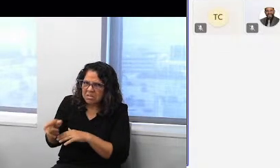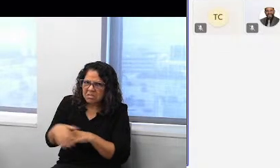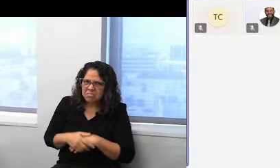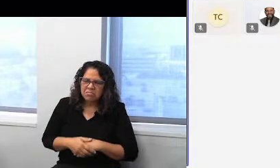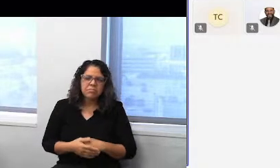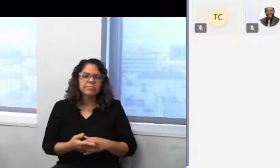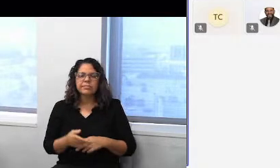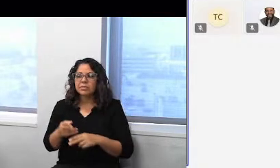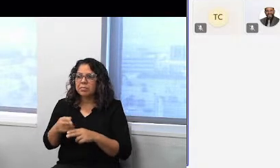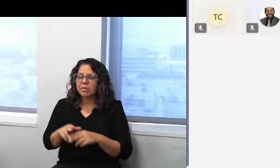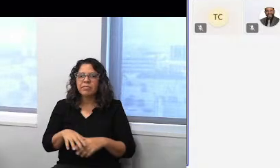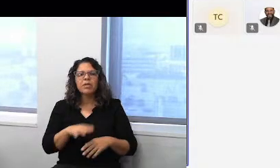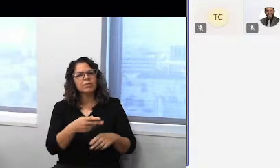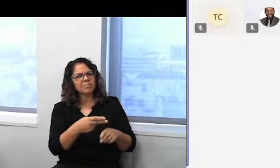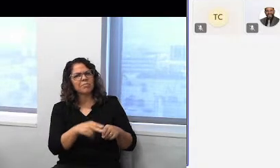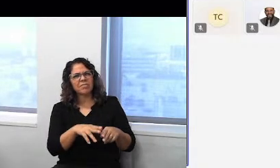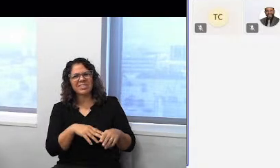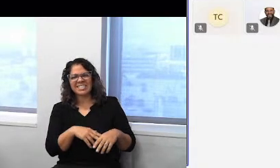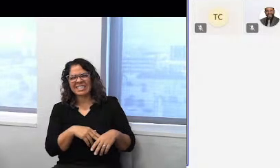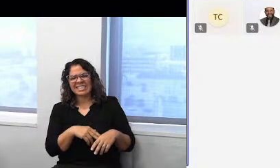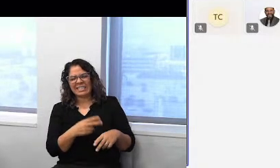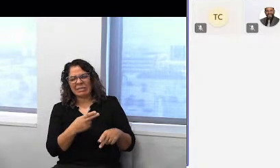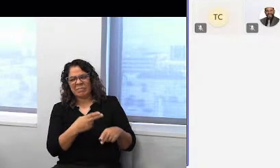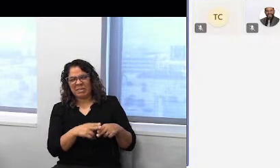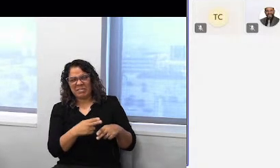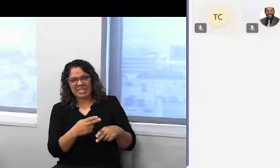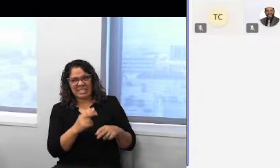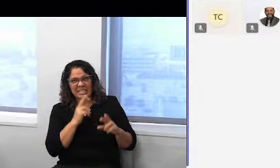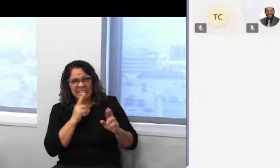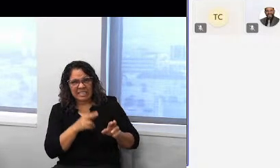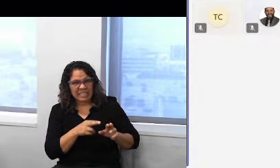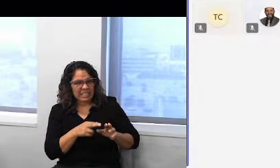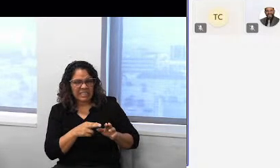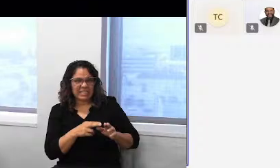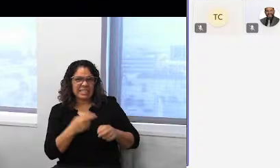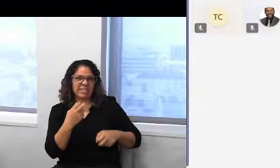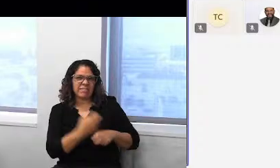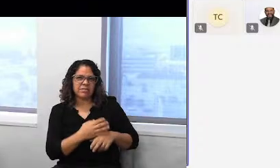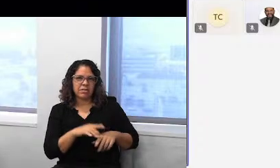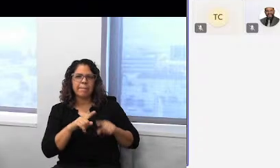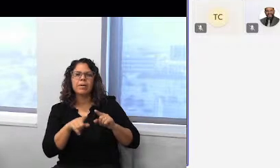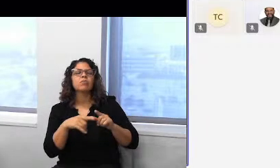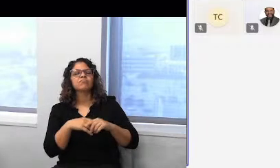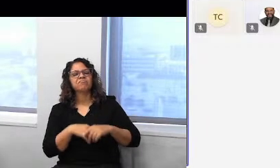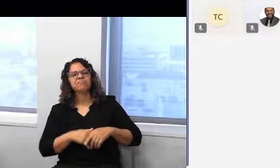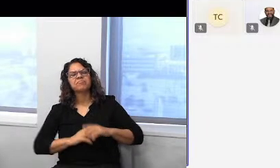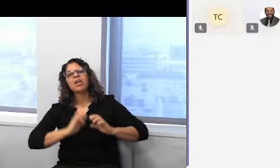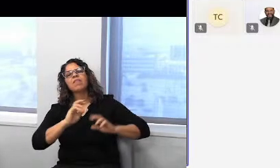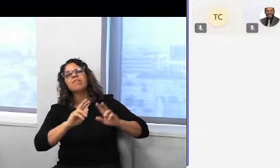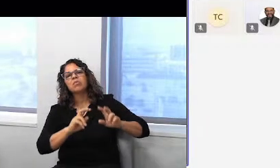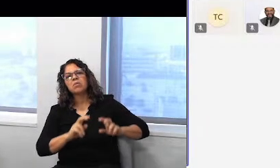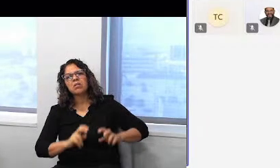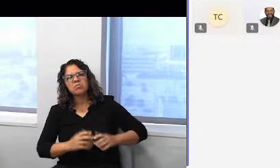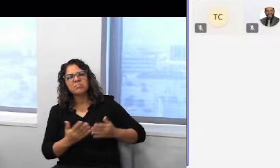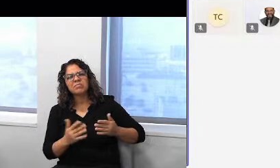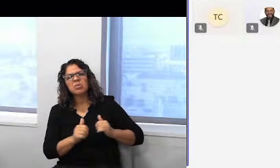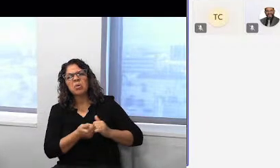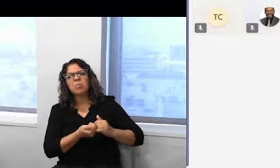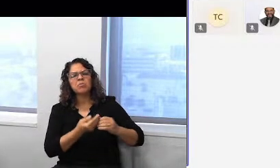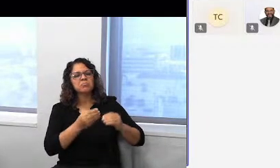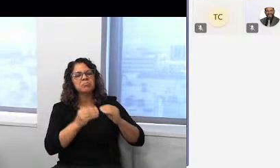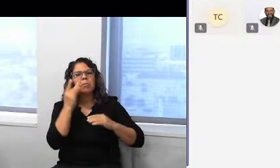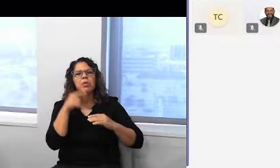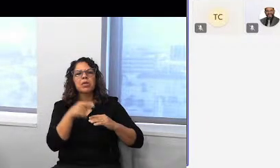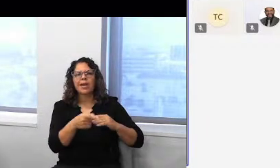answer briefly, but essentially we're assessing what are the mitigating factors to be able to get out of the flood zone based on the criteria. Right. It could be built somewhere else.